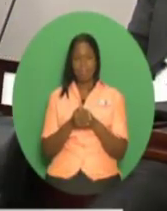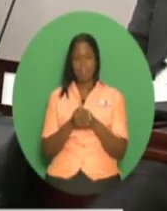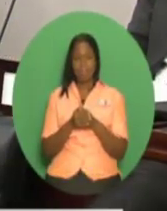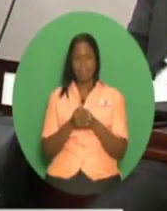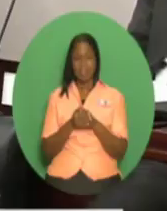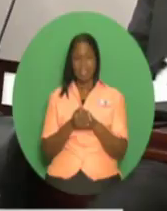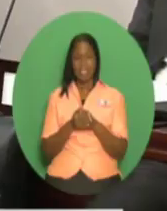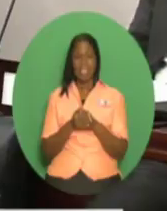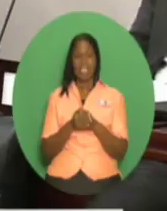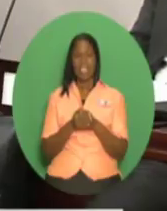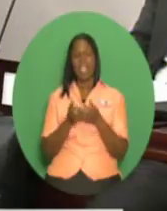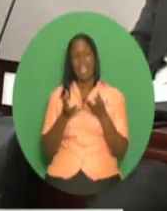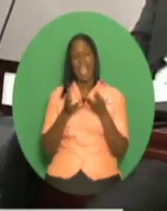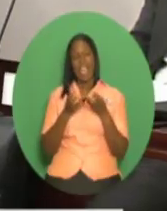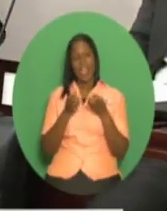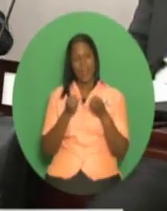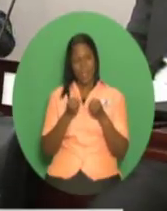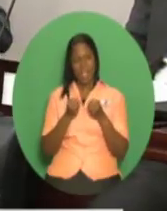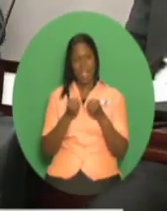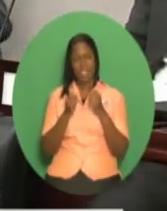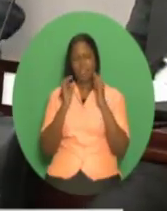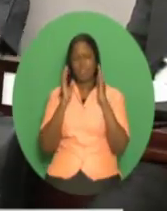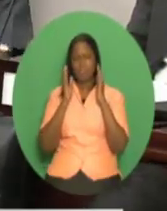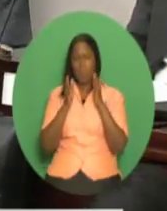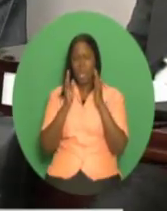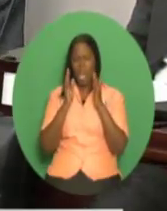I would like to focus my contribution